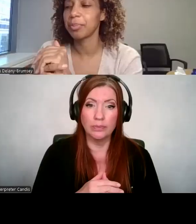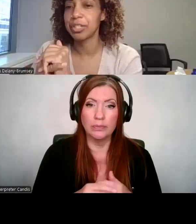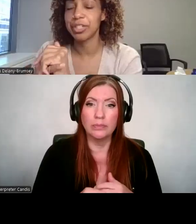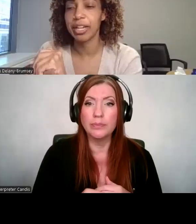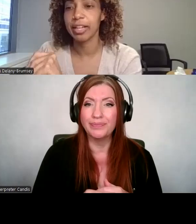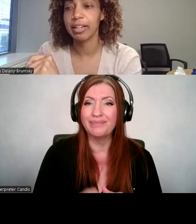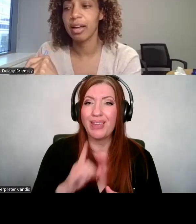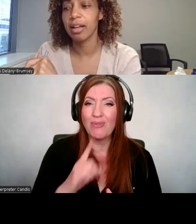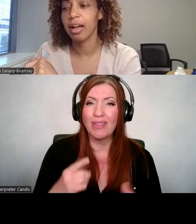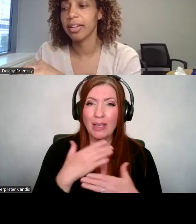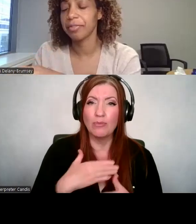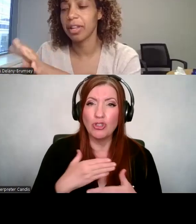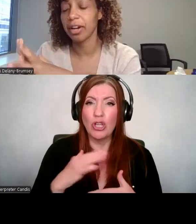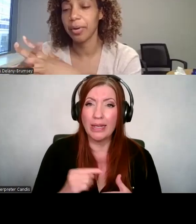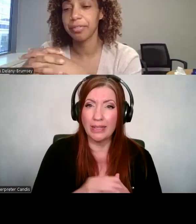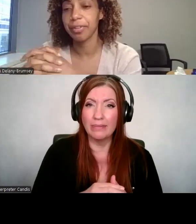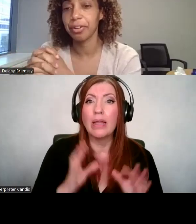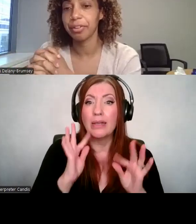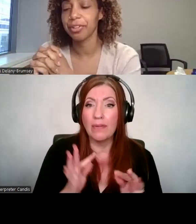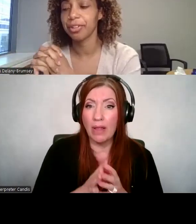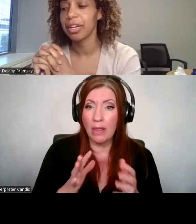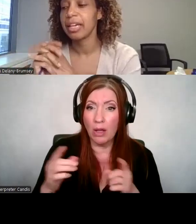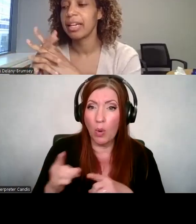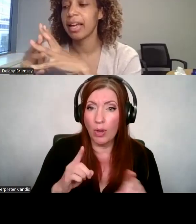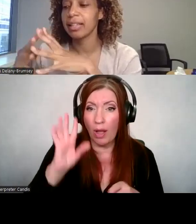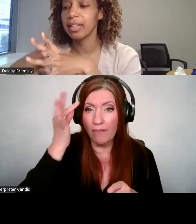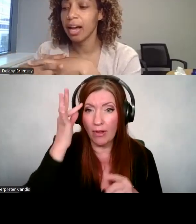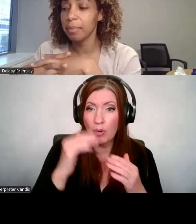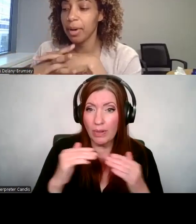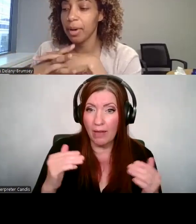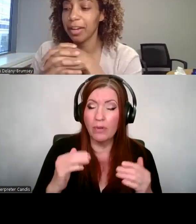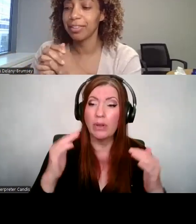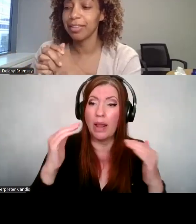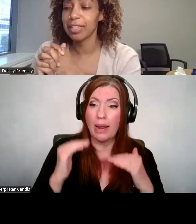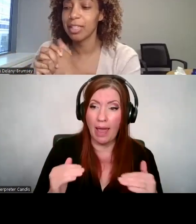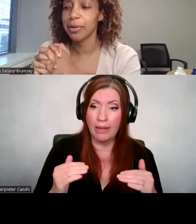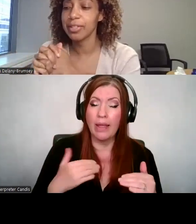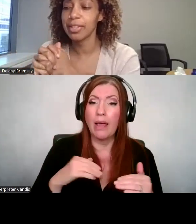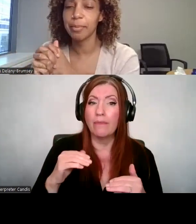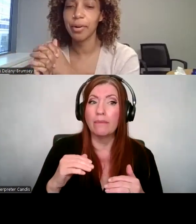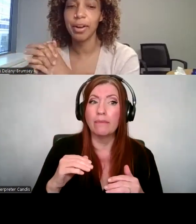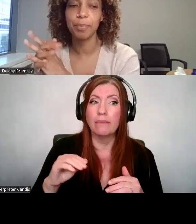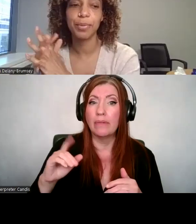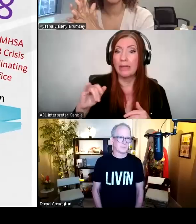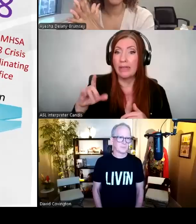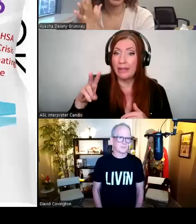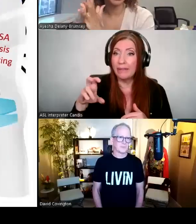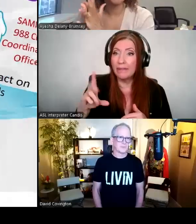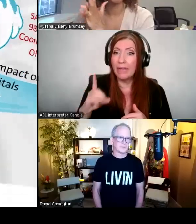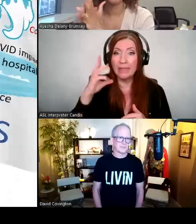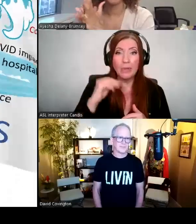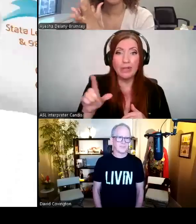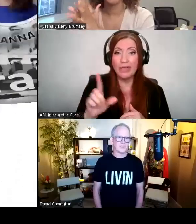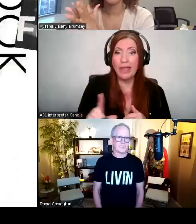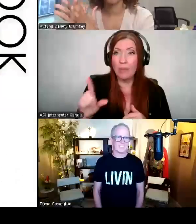Really appreciate it. Definitely a lot going on at the federal level. Next up, we have Lived Experience Library. I believe we